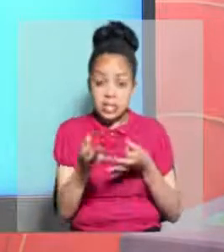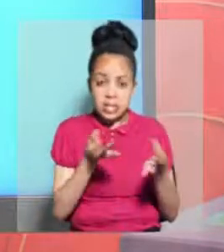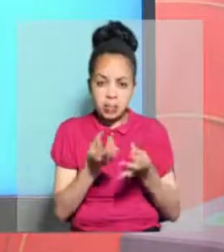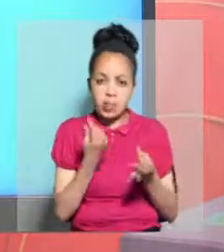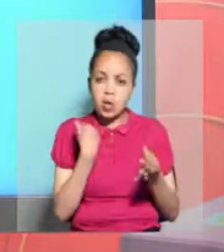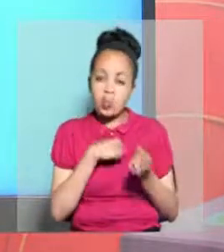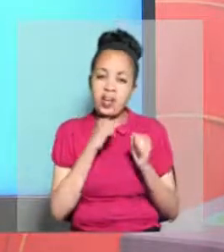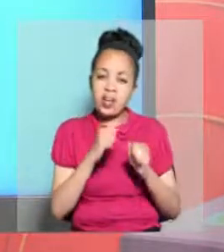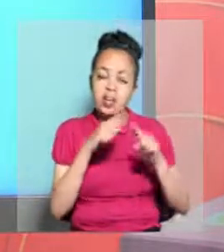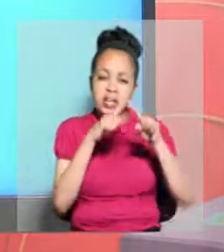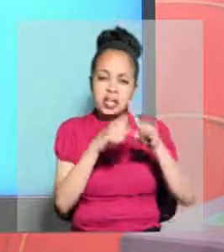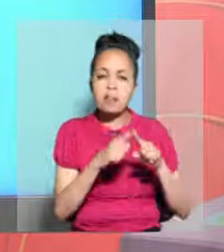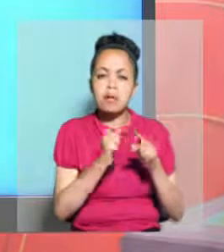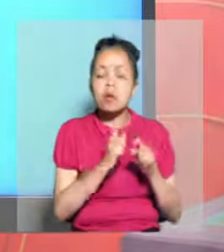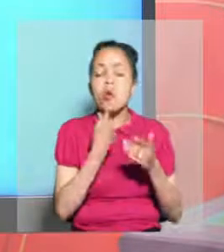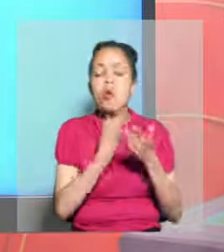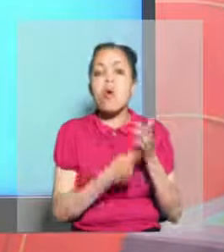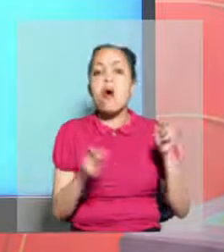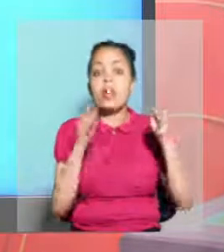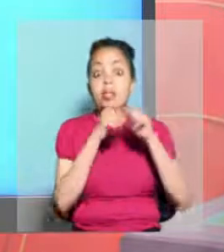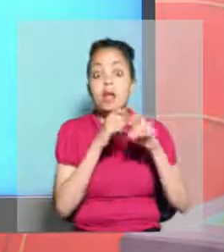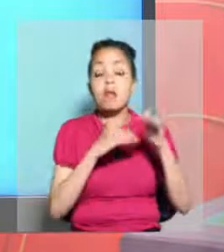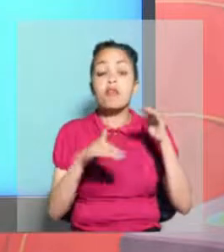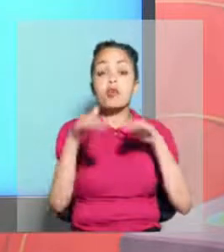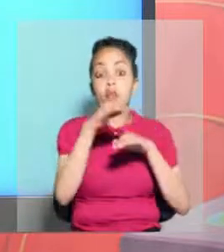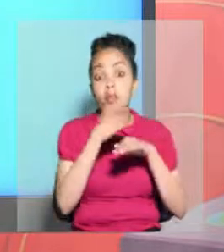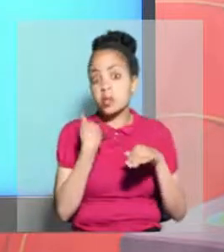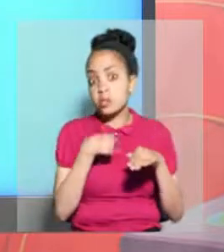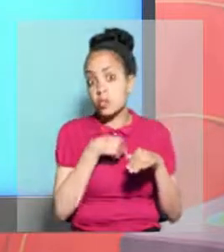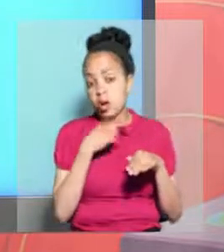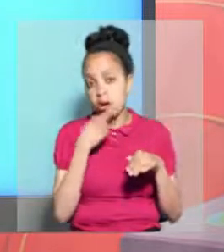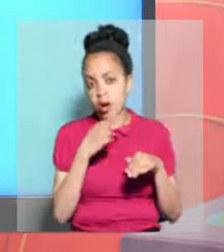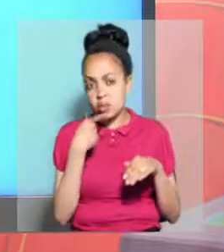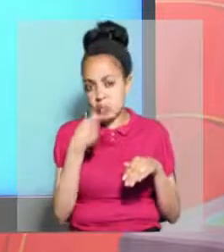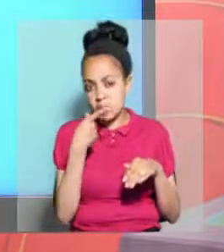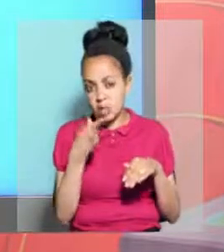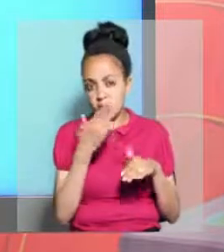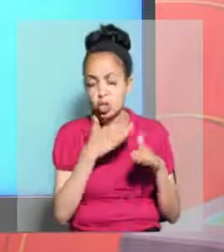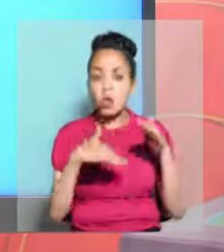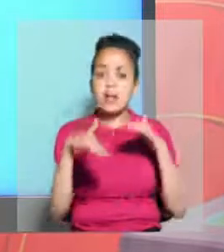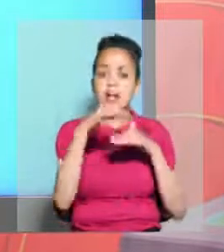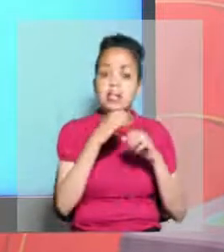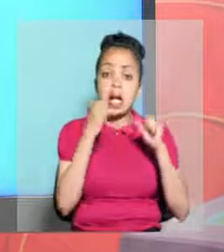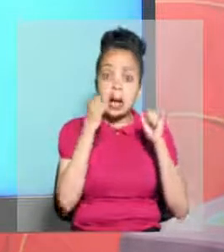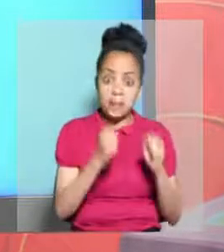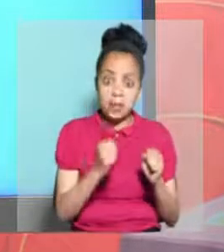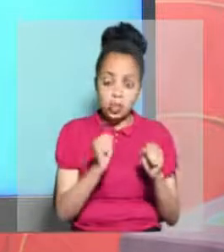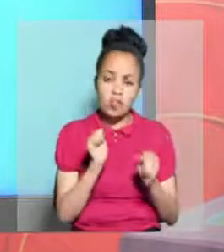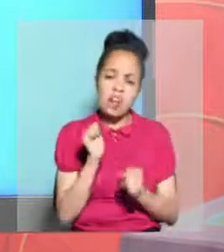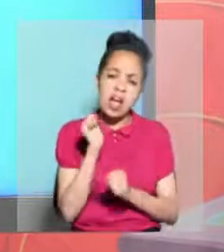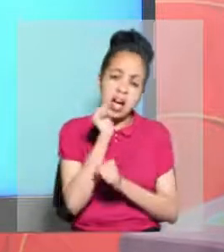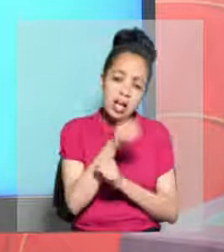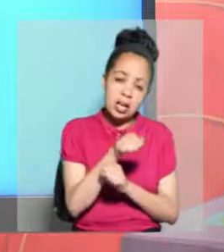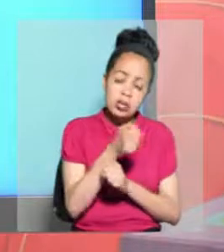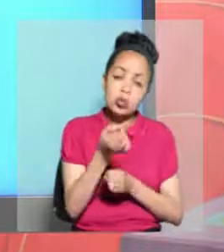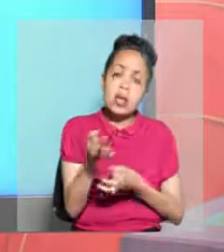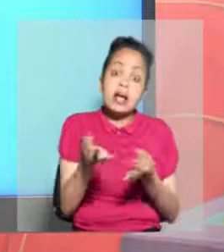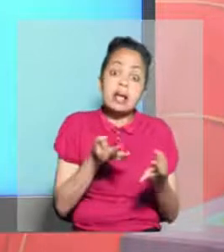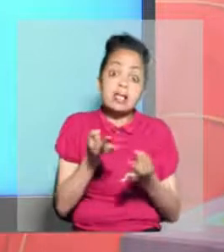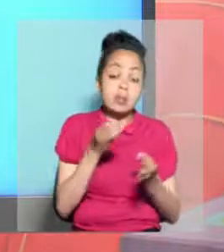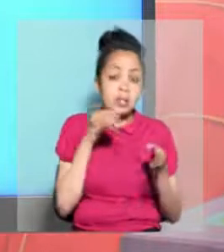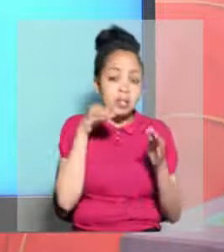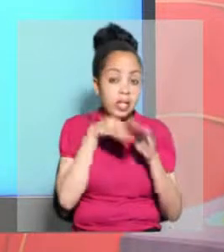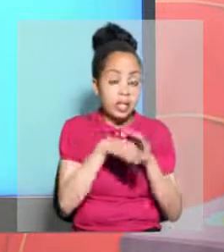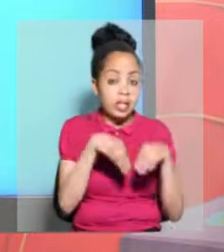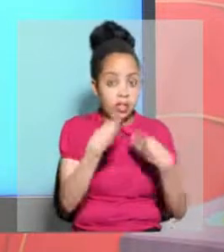we can depend on what type of dominance we are speaking. Dominance is an ability of allele to be expressed itself in a